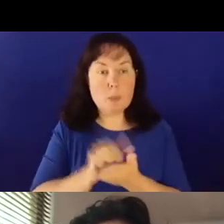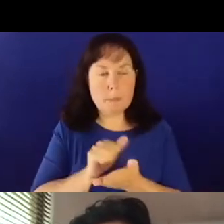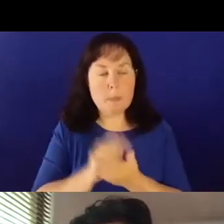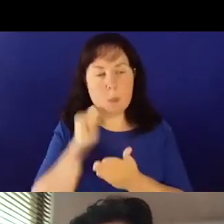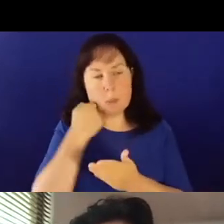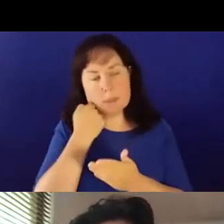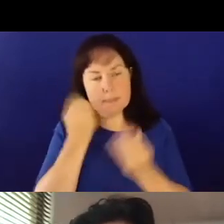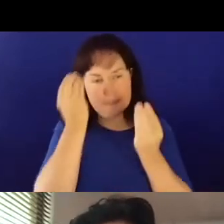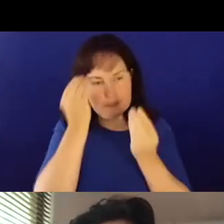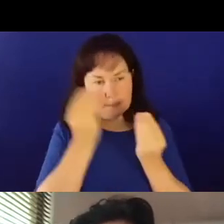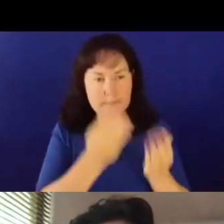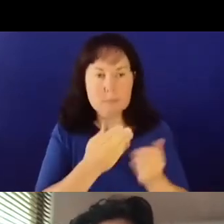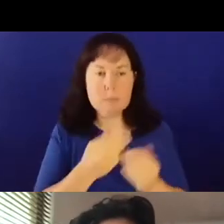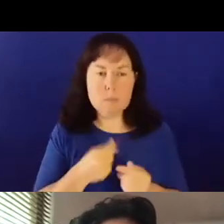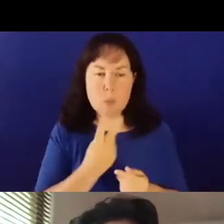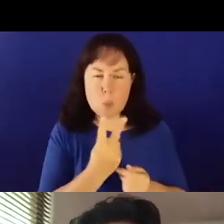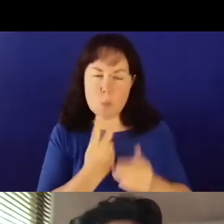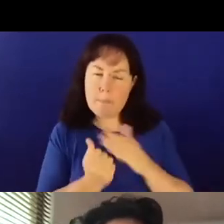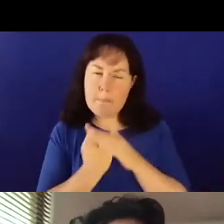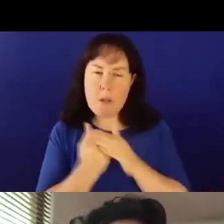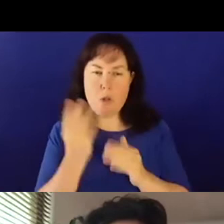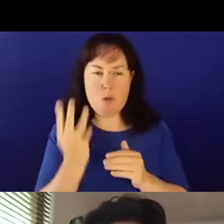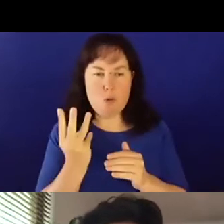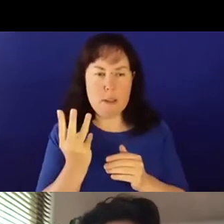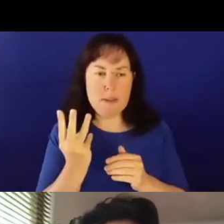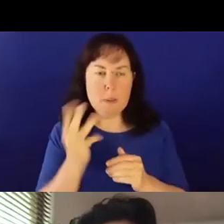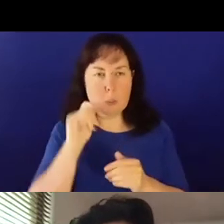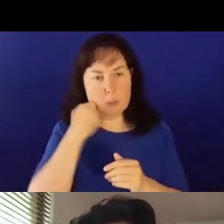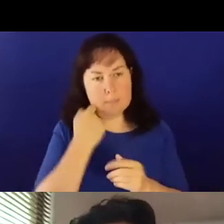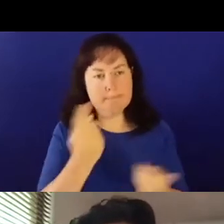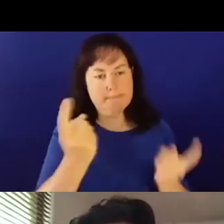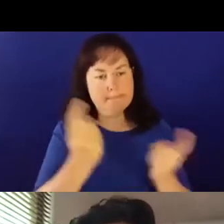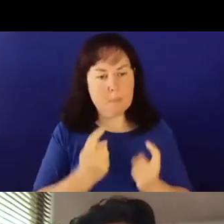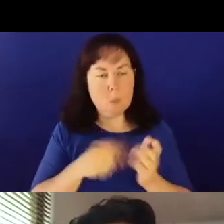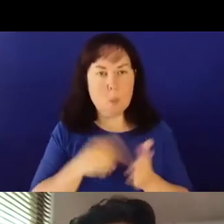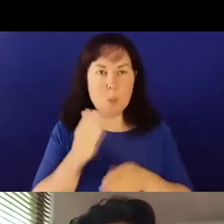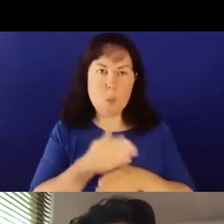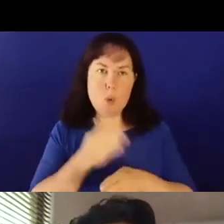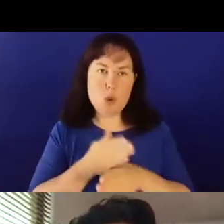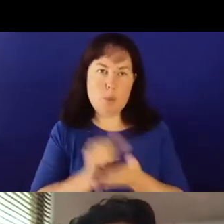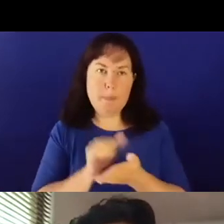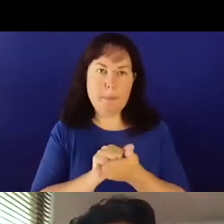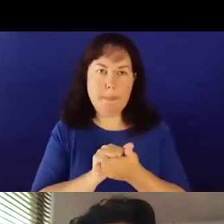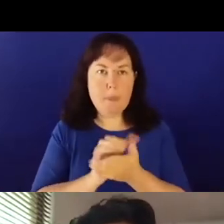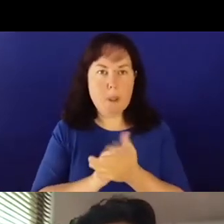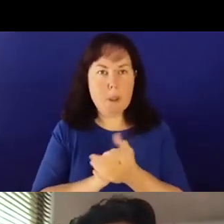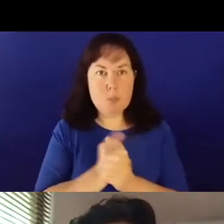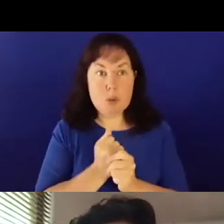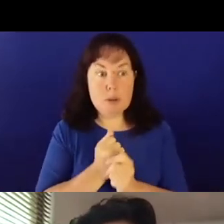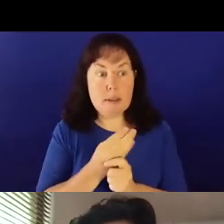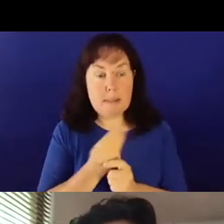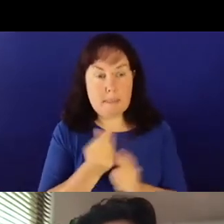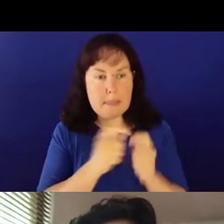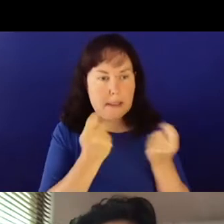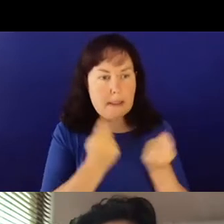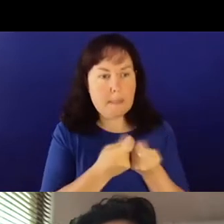that only a maximum of 3 will be able to attend the workshop. So we appreciate that some teams are coming to this initiative already formed or bigger than that 2 or